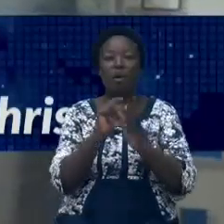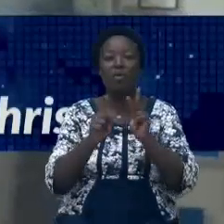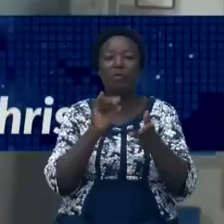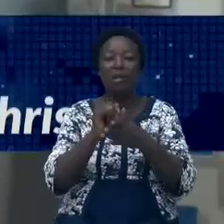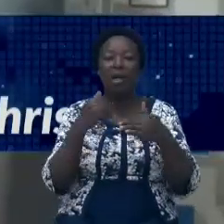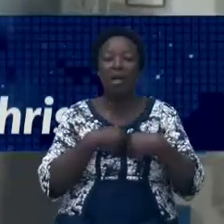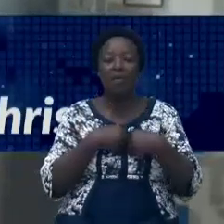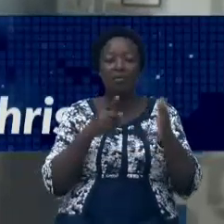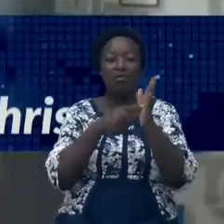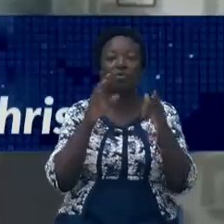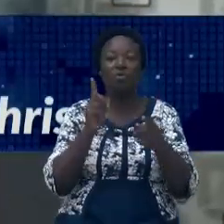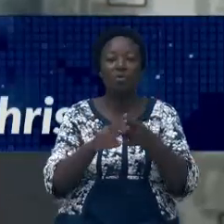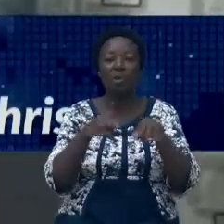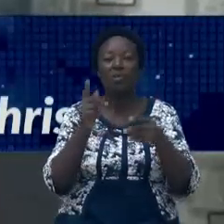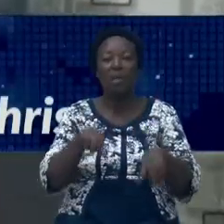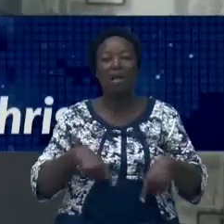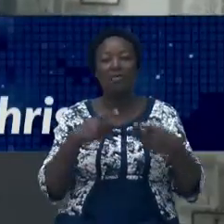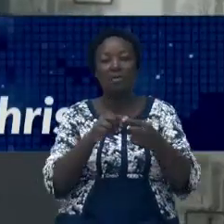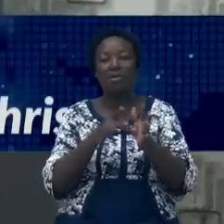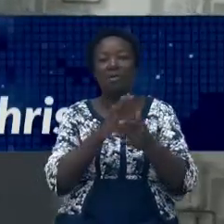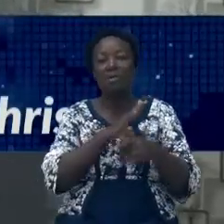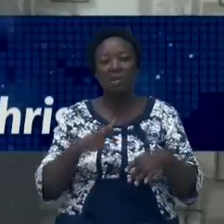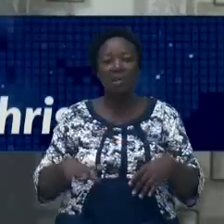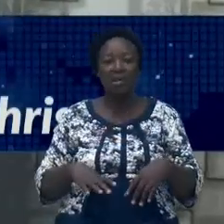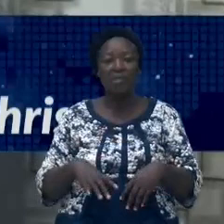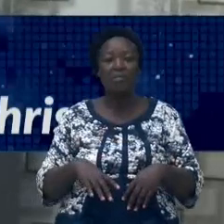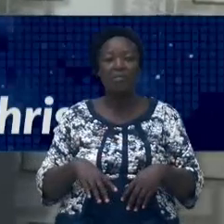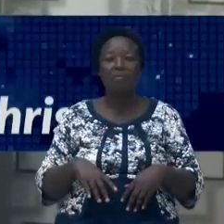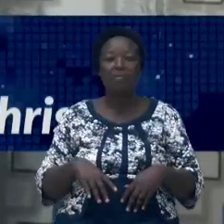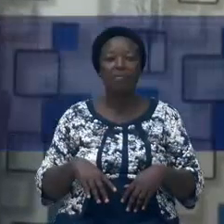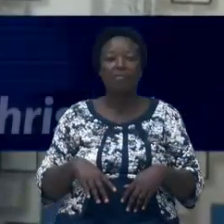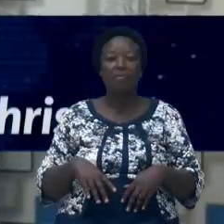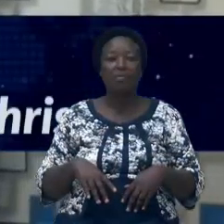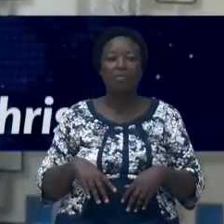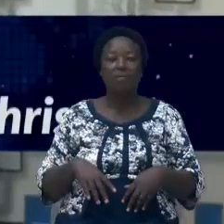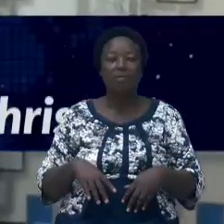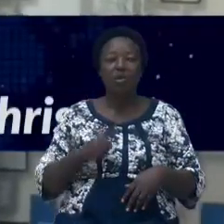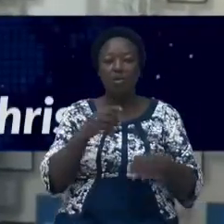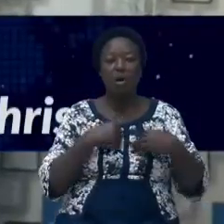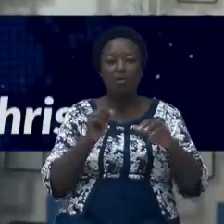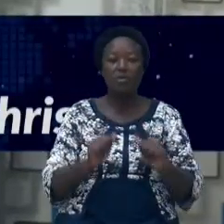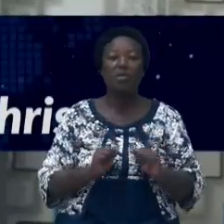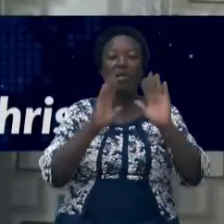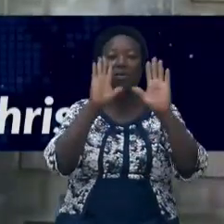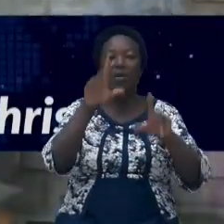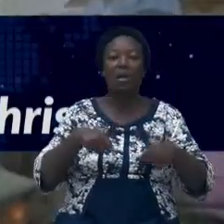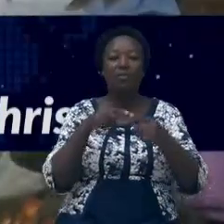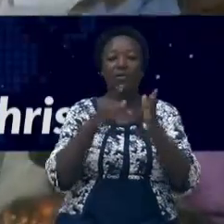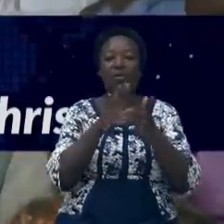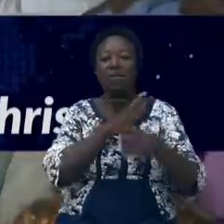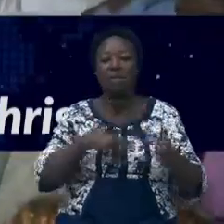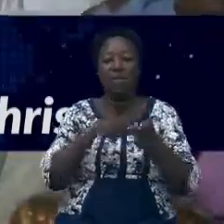to all our brethren that have indicated giving their lives to Christ. If you